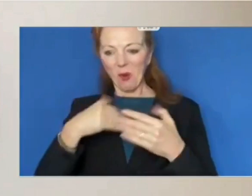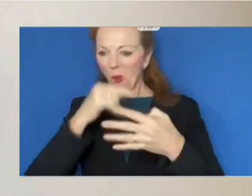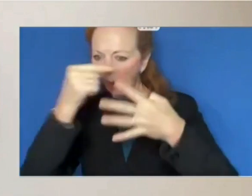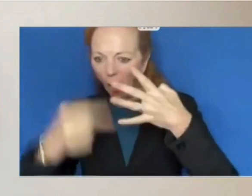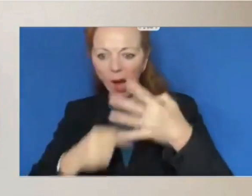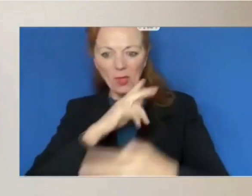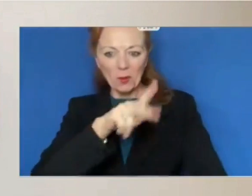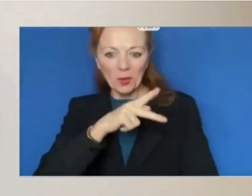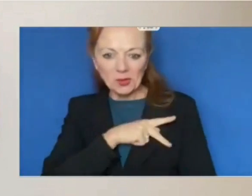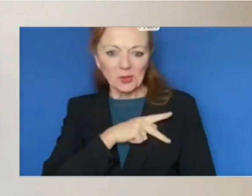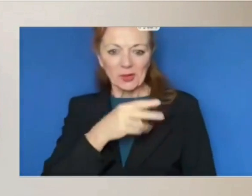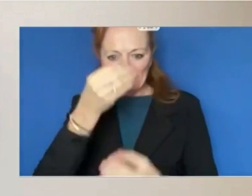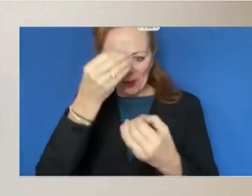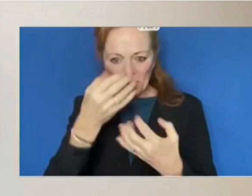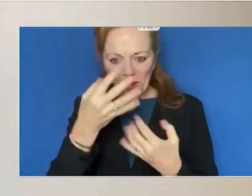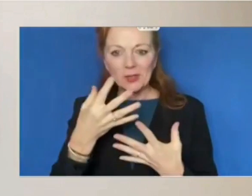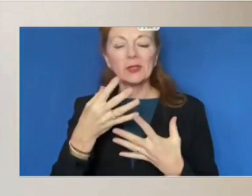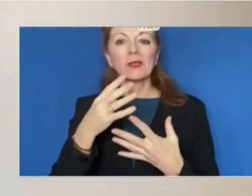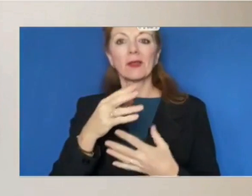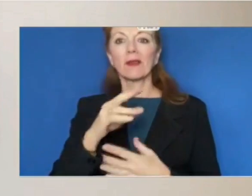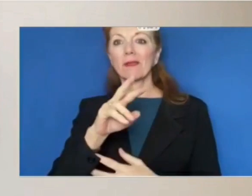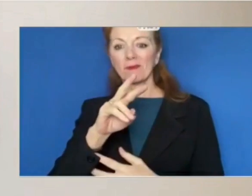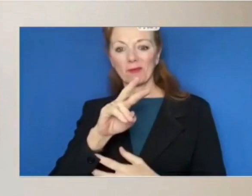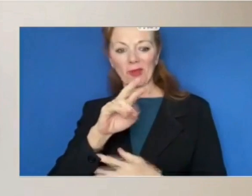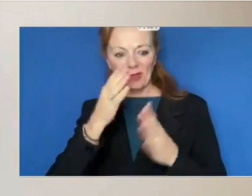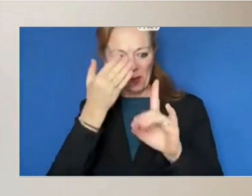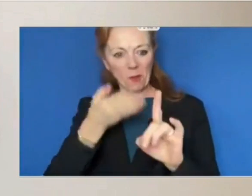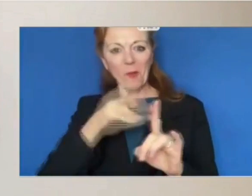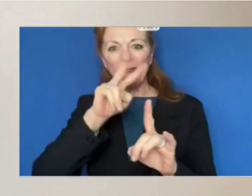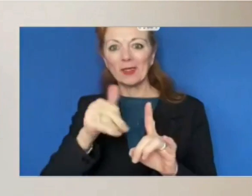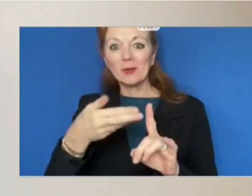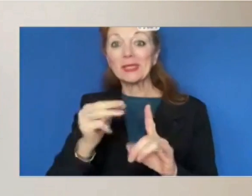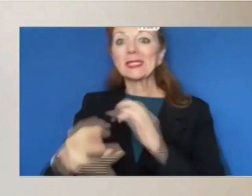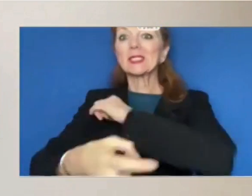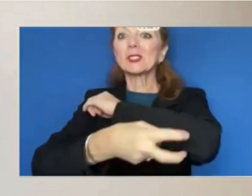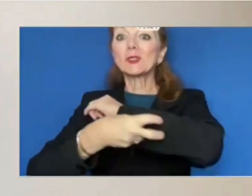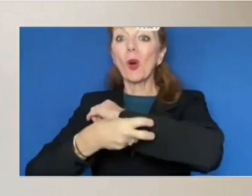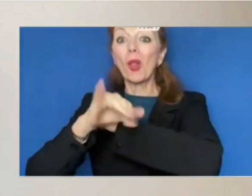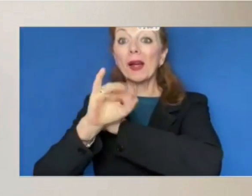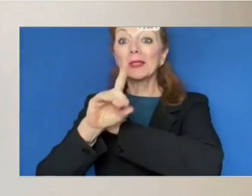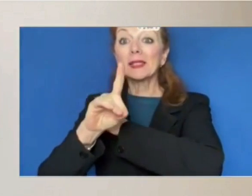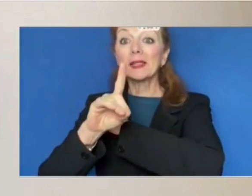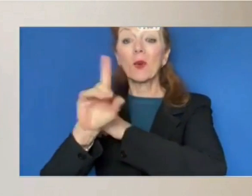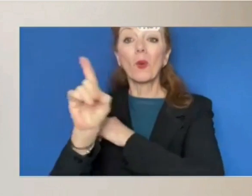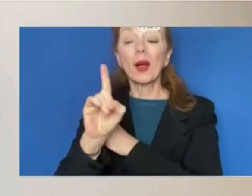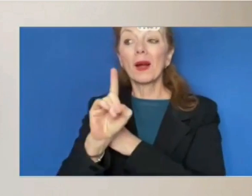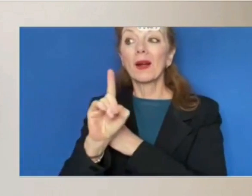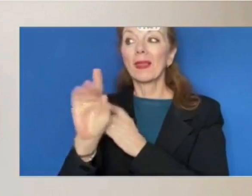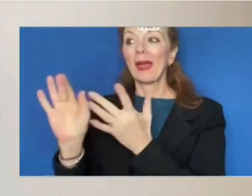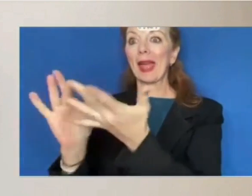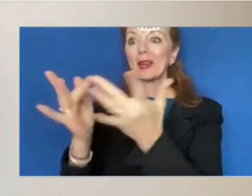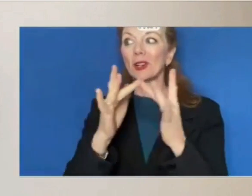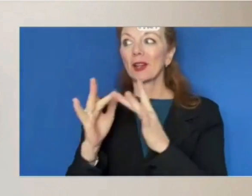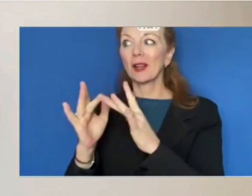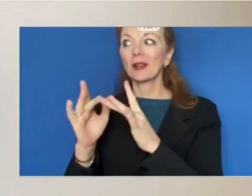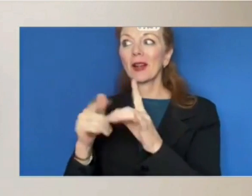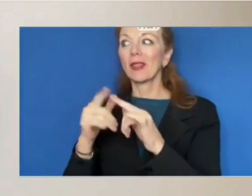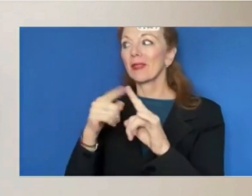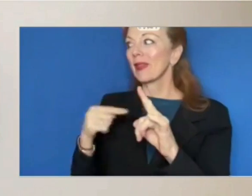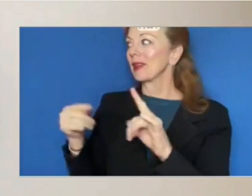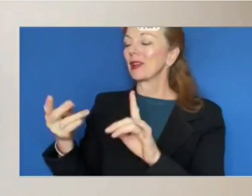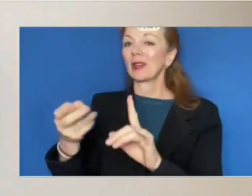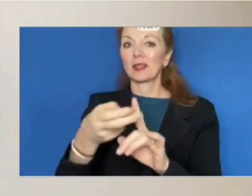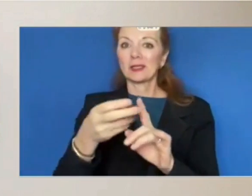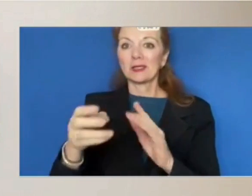victims. Acquiring the victim's stolen identities on the internet and elsewhere, the co-conspirators used them to attempt to obtain more than